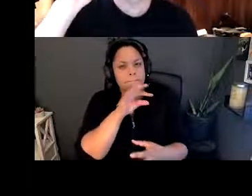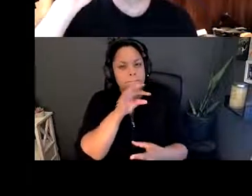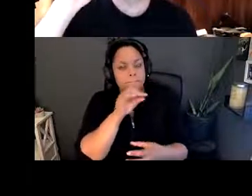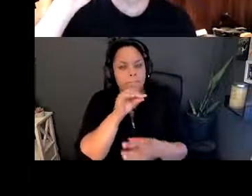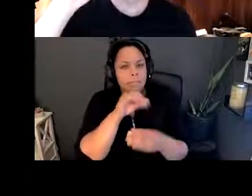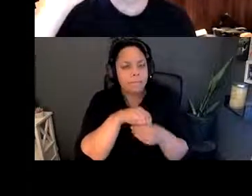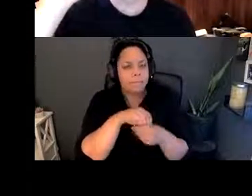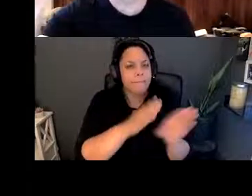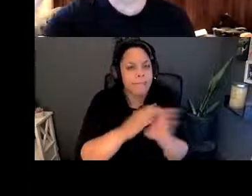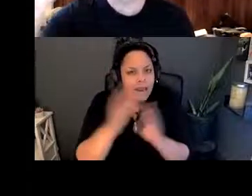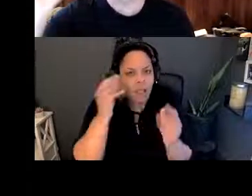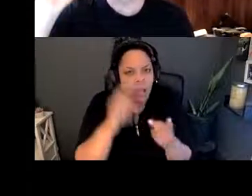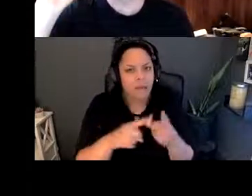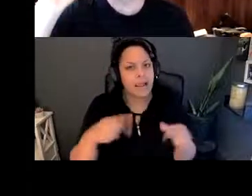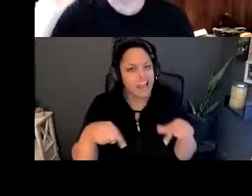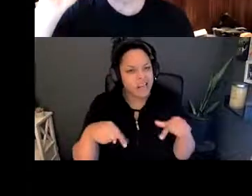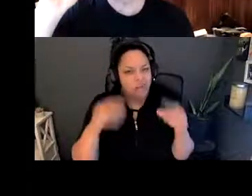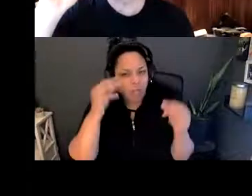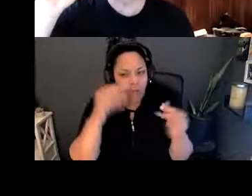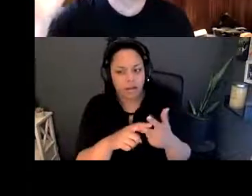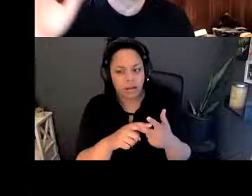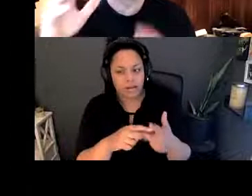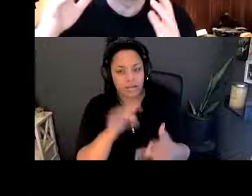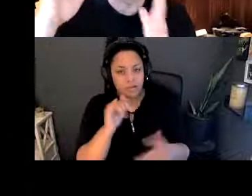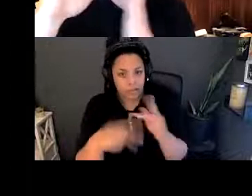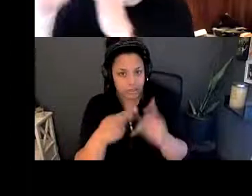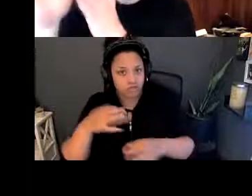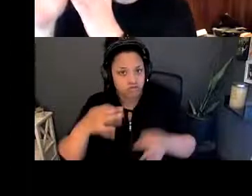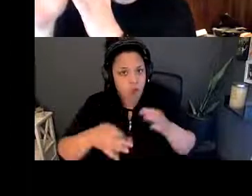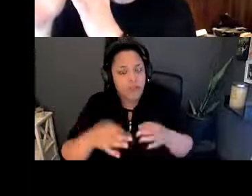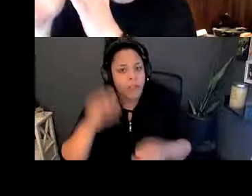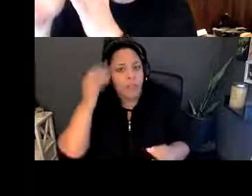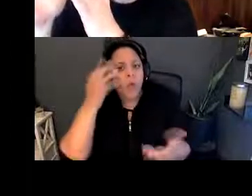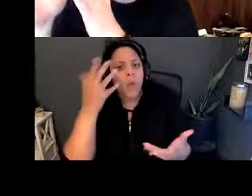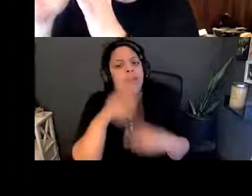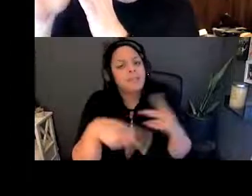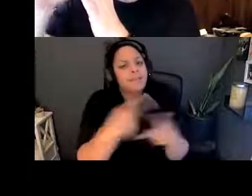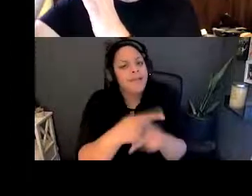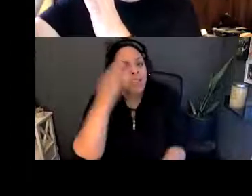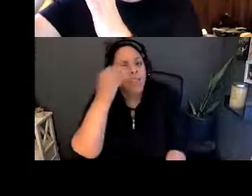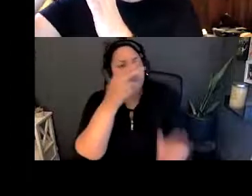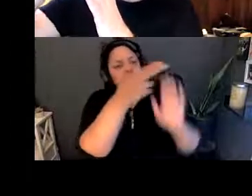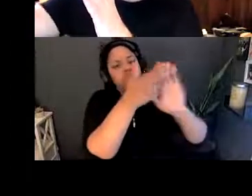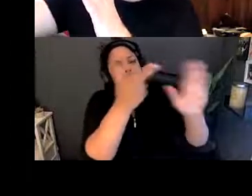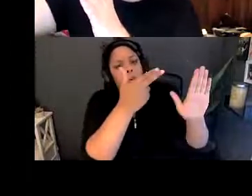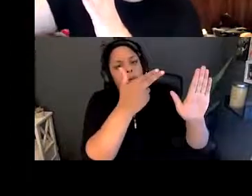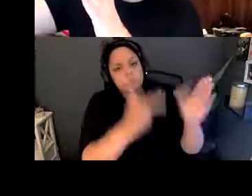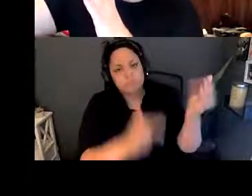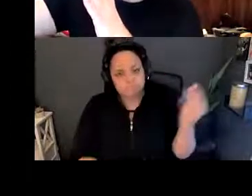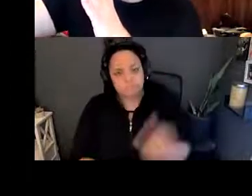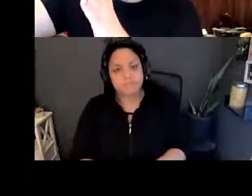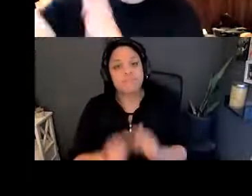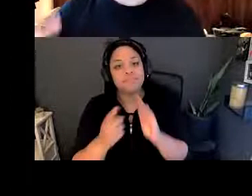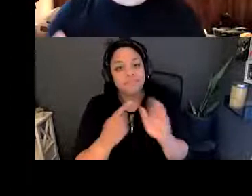anxious thought? Is that a judging thought? Just noting, right? And sometimes they'll start to make